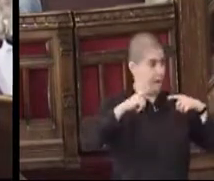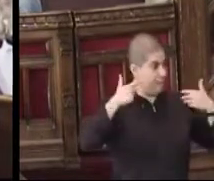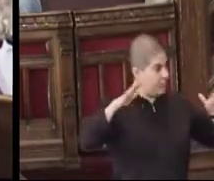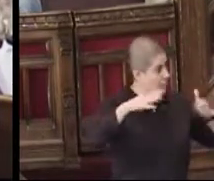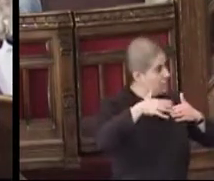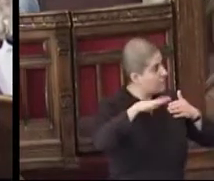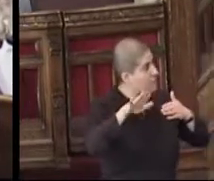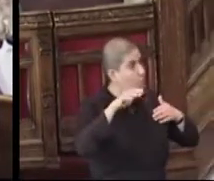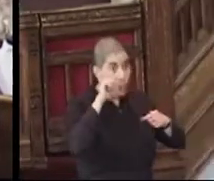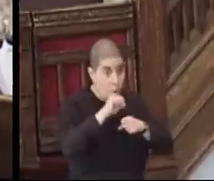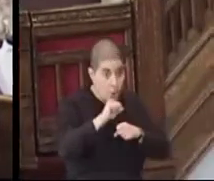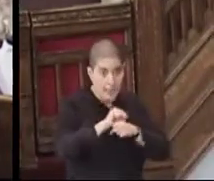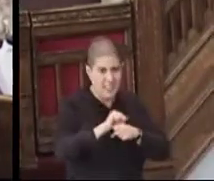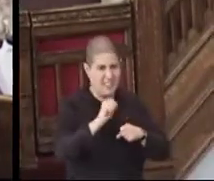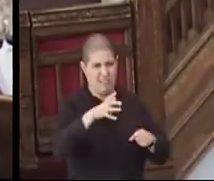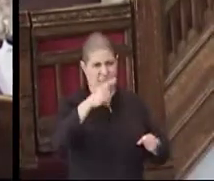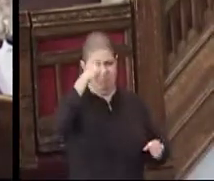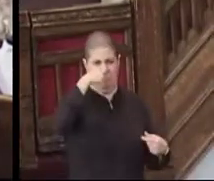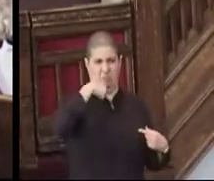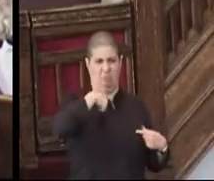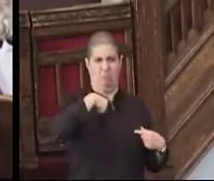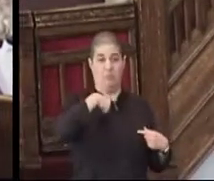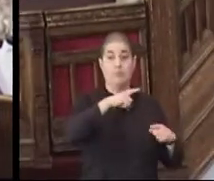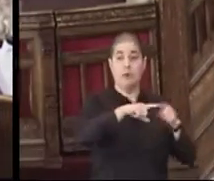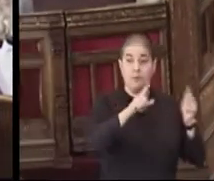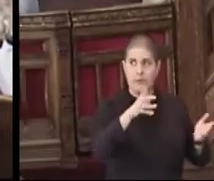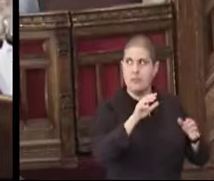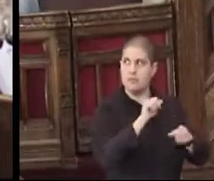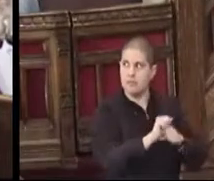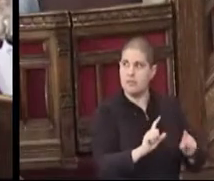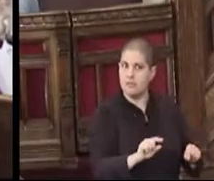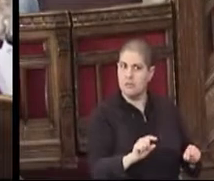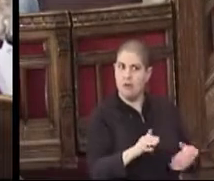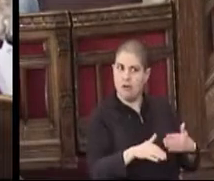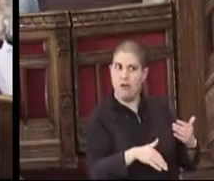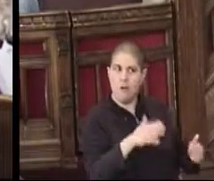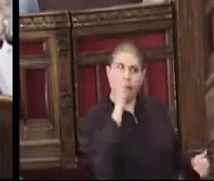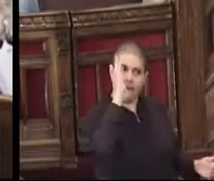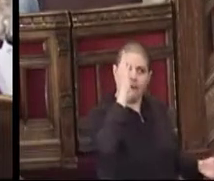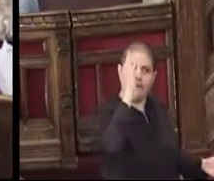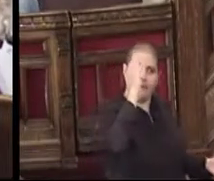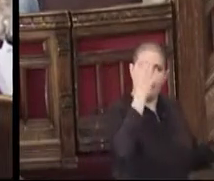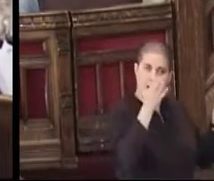even working at a church. But maybe now you will.